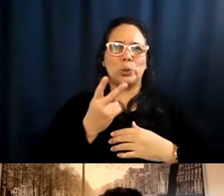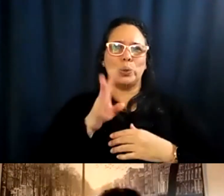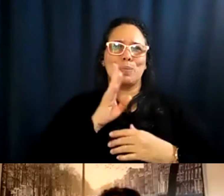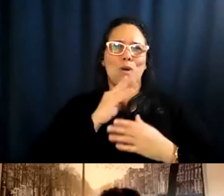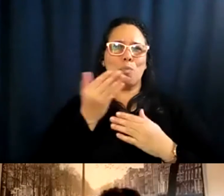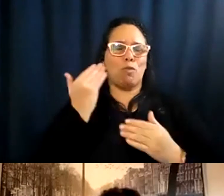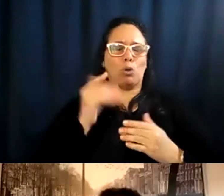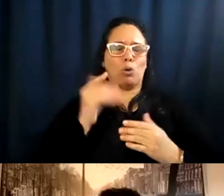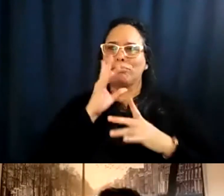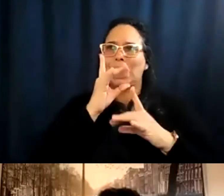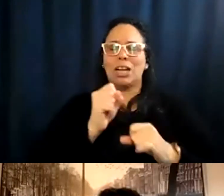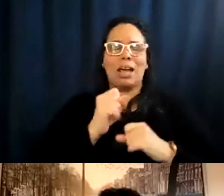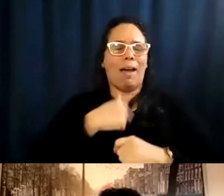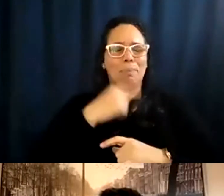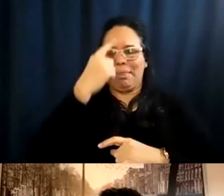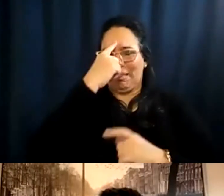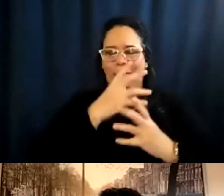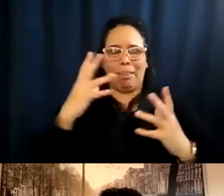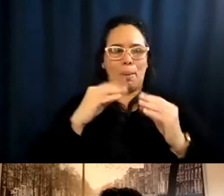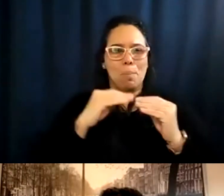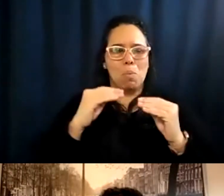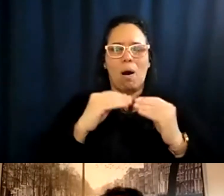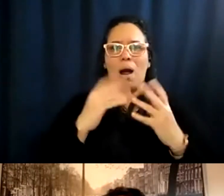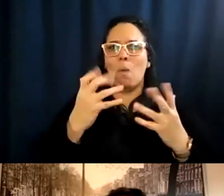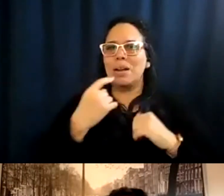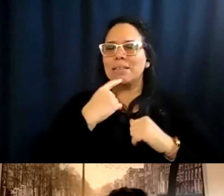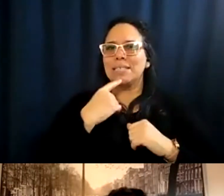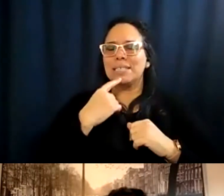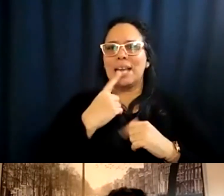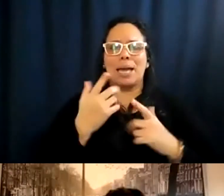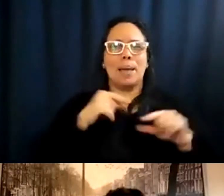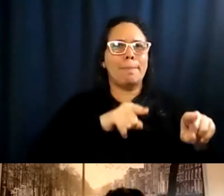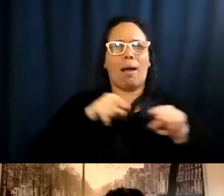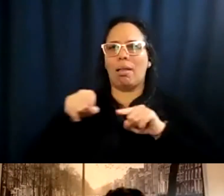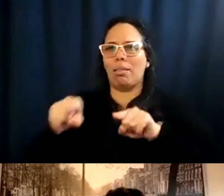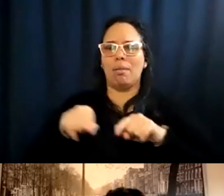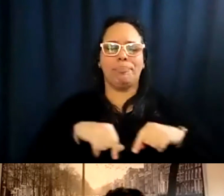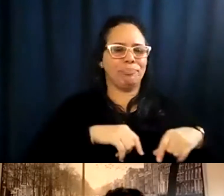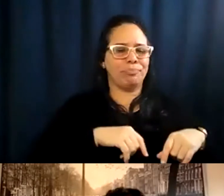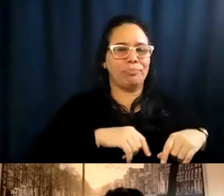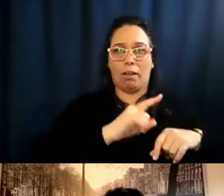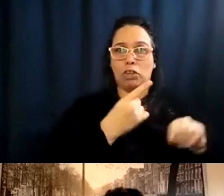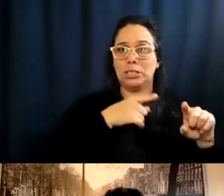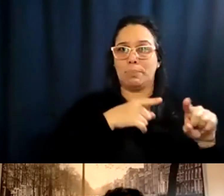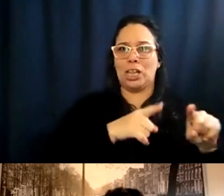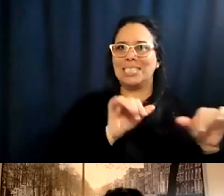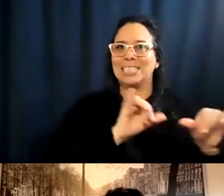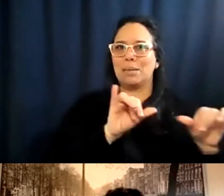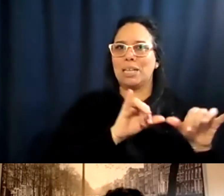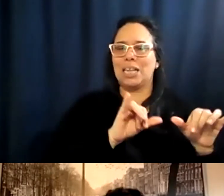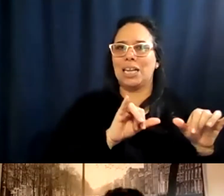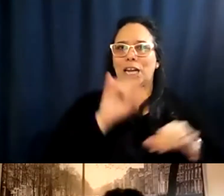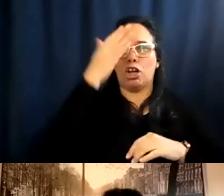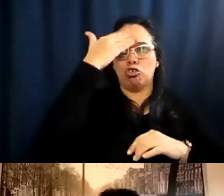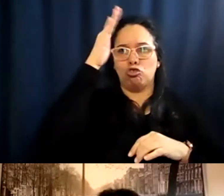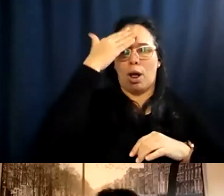insightful. It really made me think a lot more. I want to say two of the parallels that I saw. One was the similarities between Trump and Nixon.